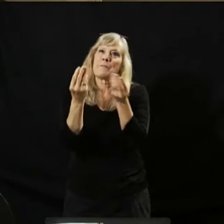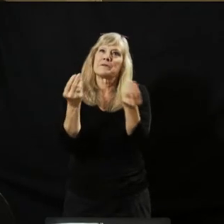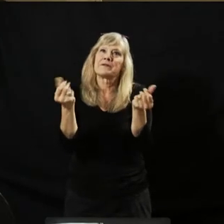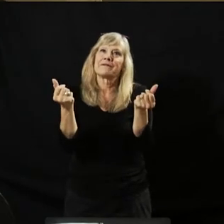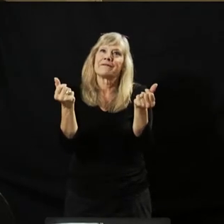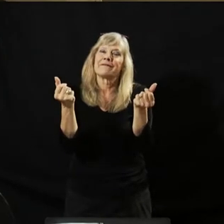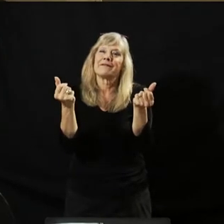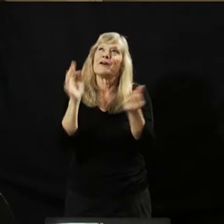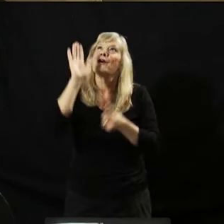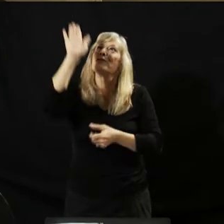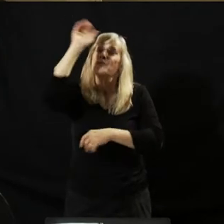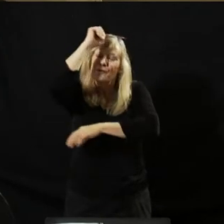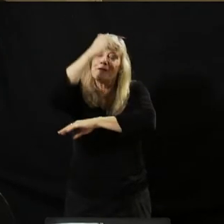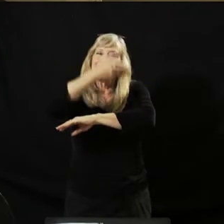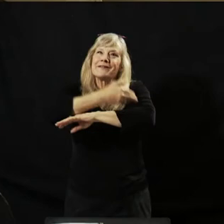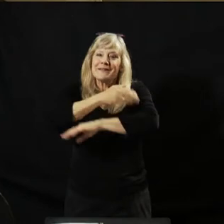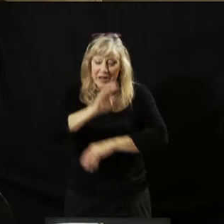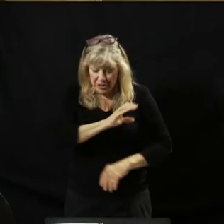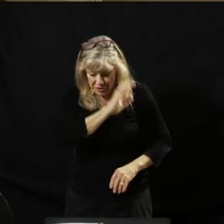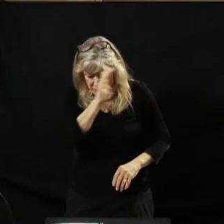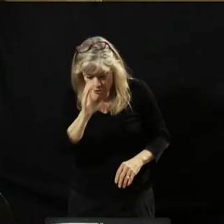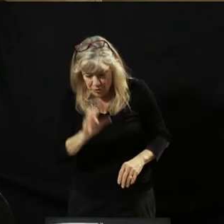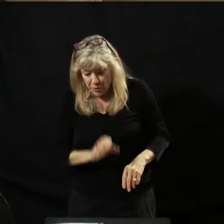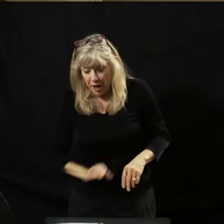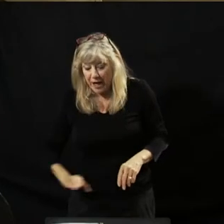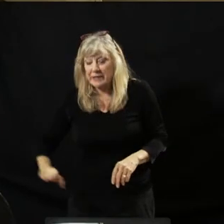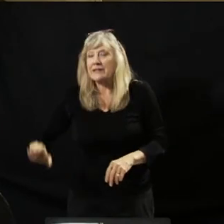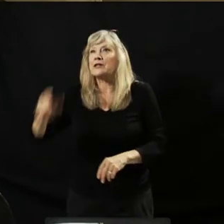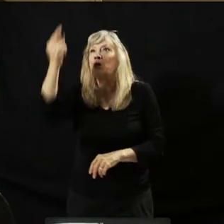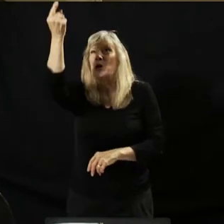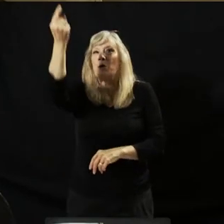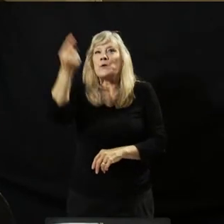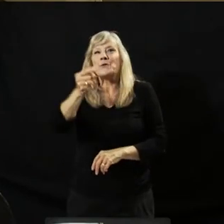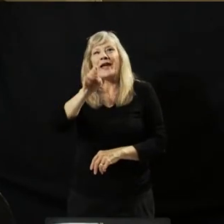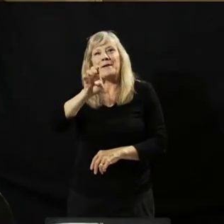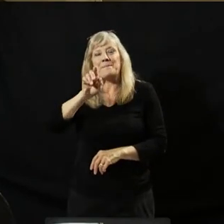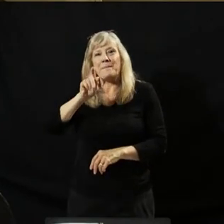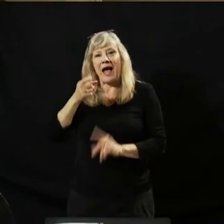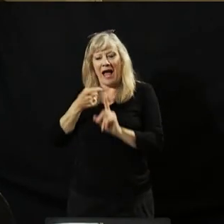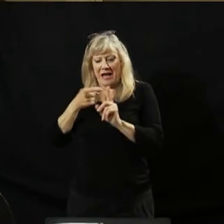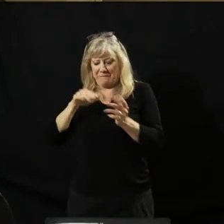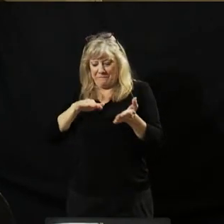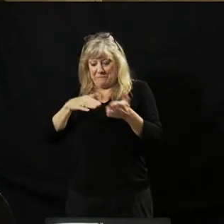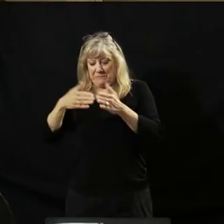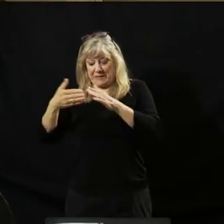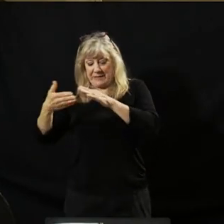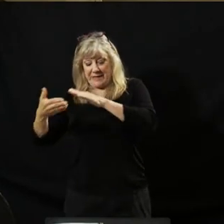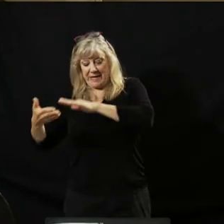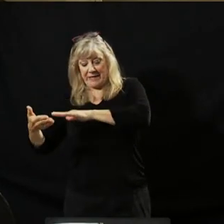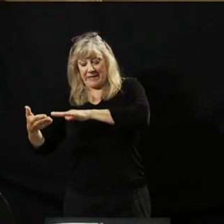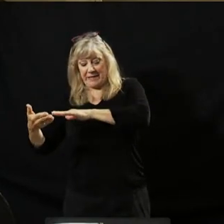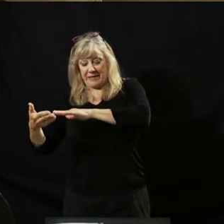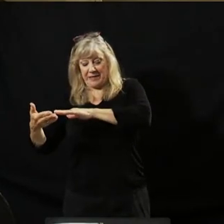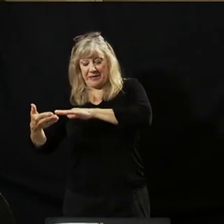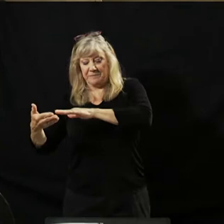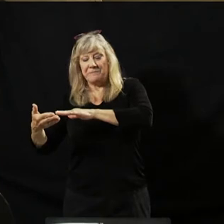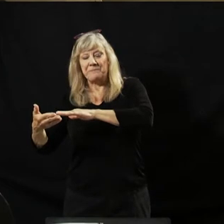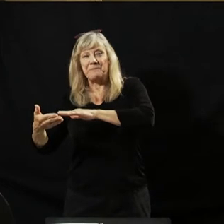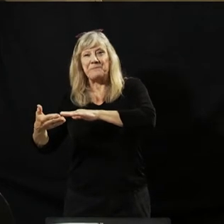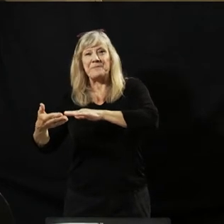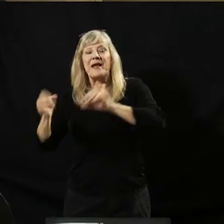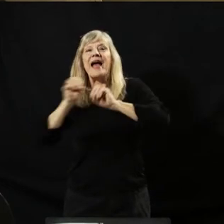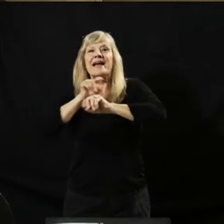Christ your Son, who coming back from death's domain has shed